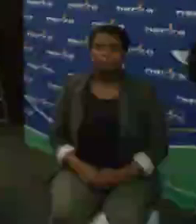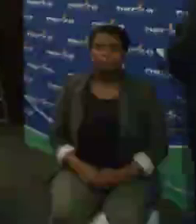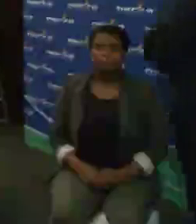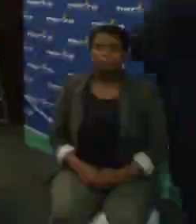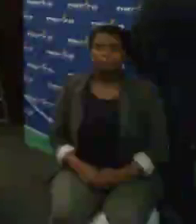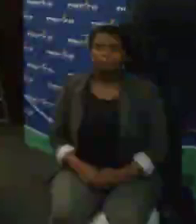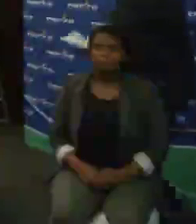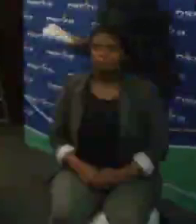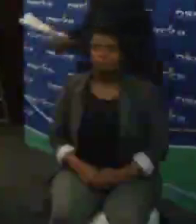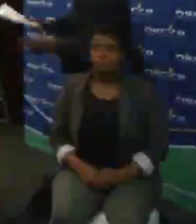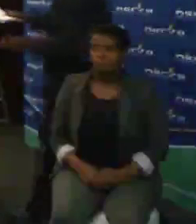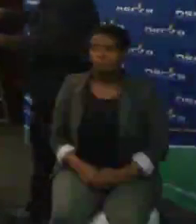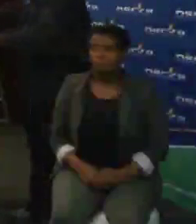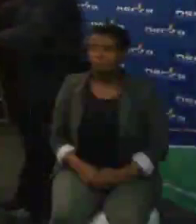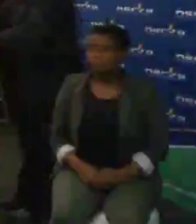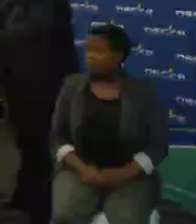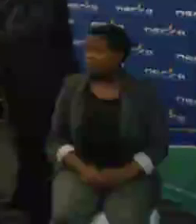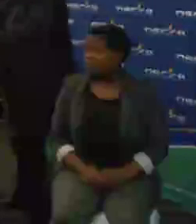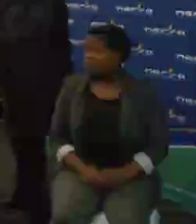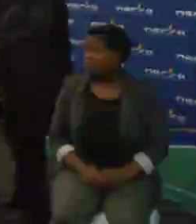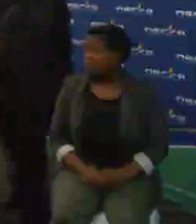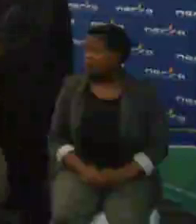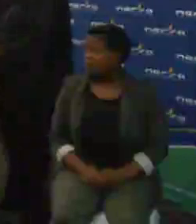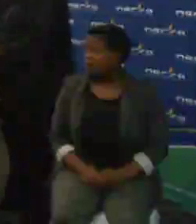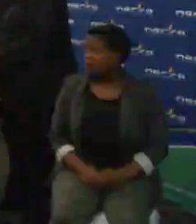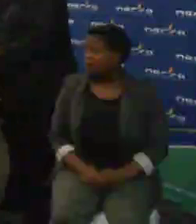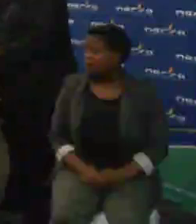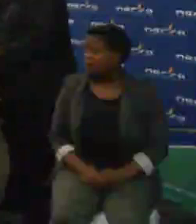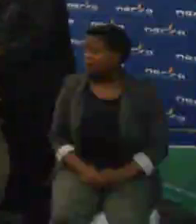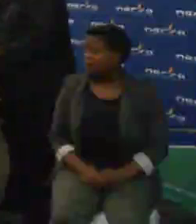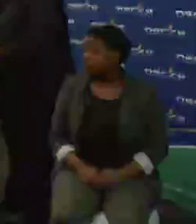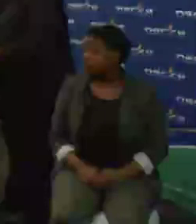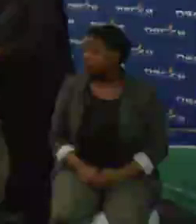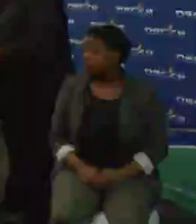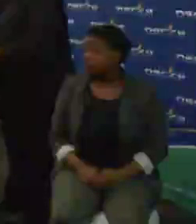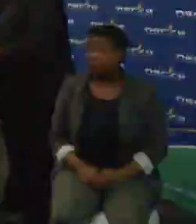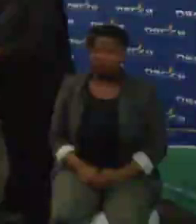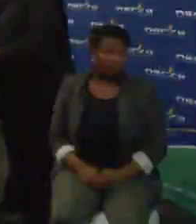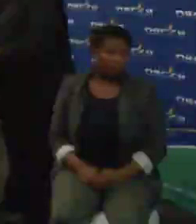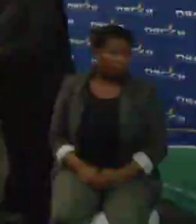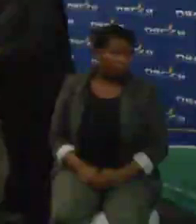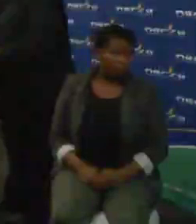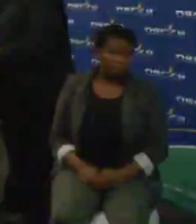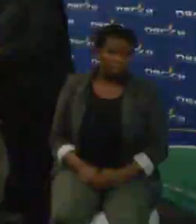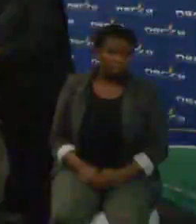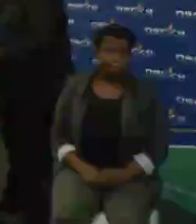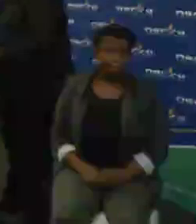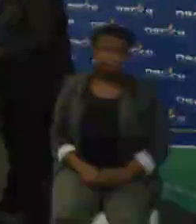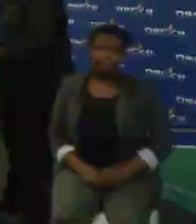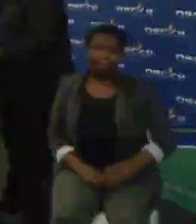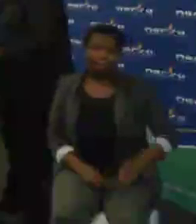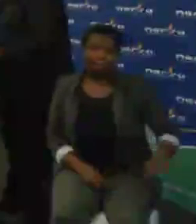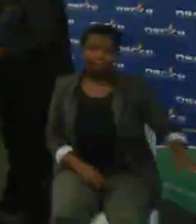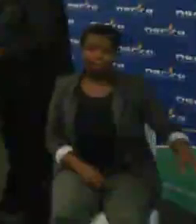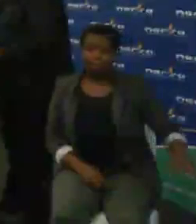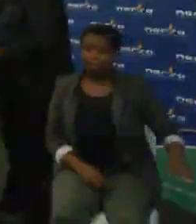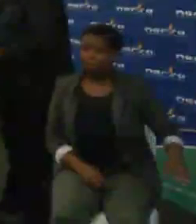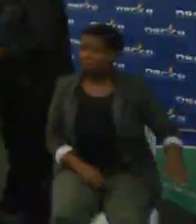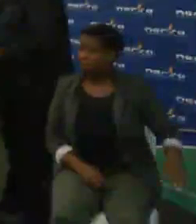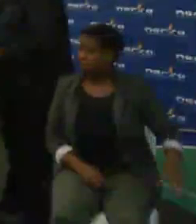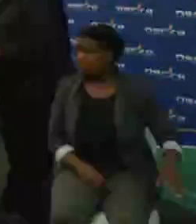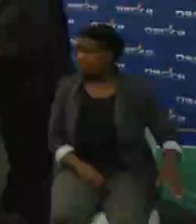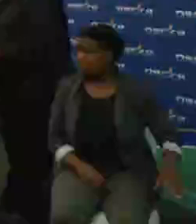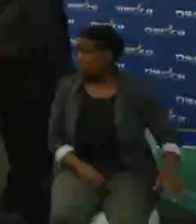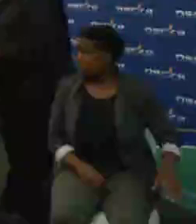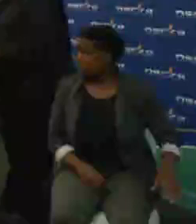Today's is not here, so we are moving on, and the last presenter of the day is ESCOM, the architect,